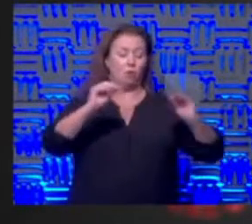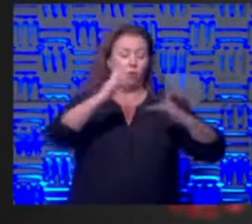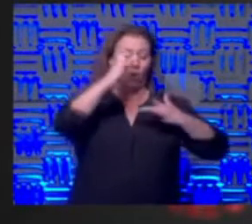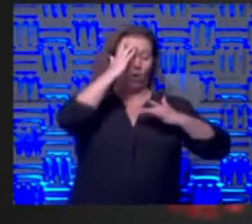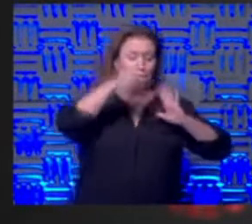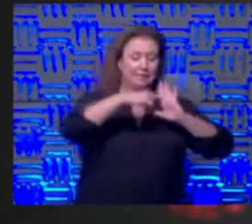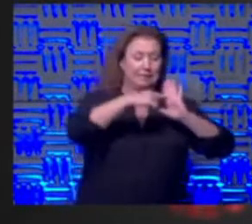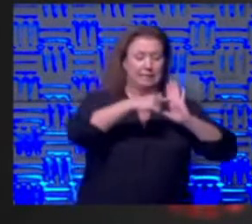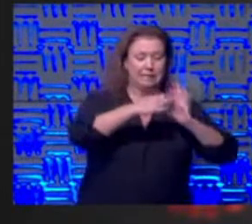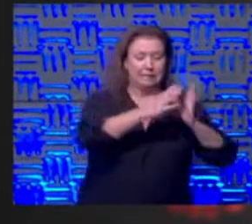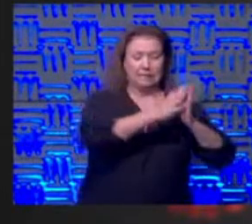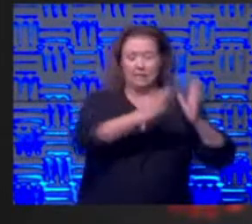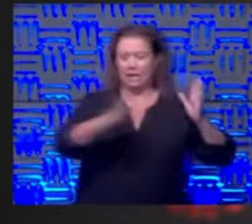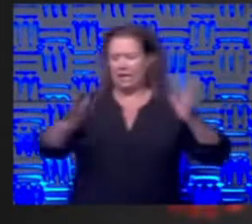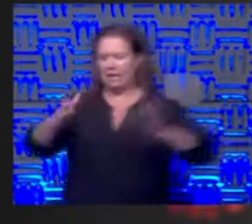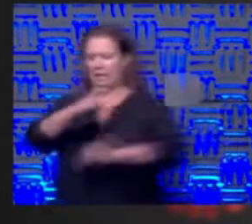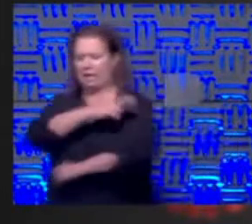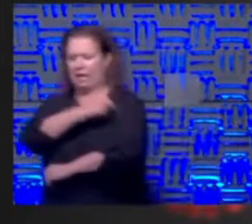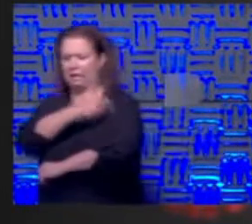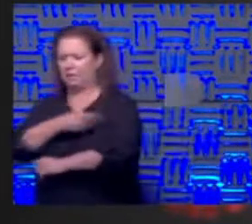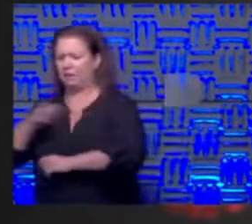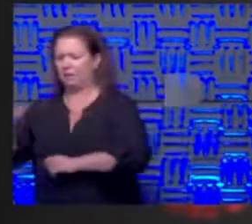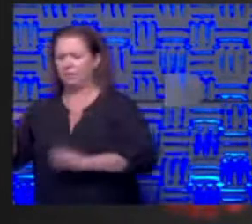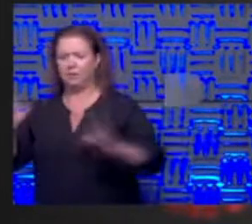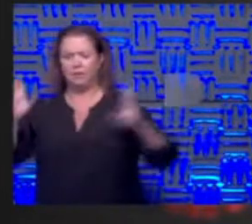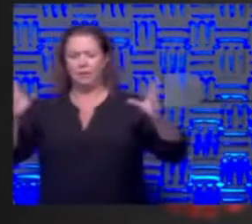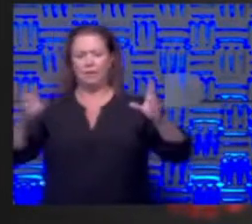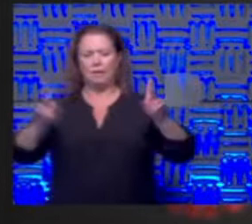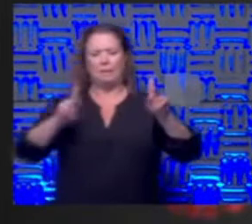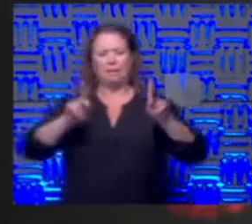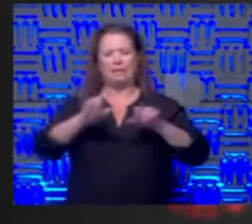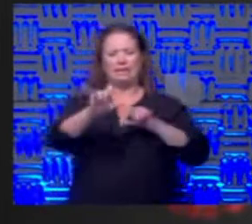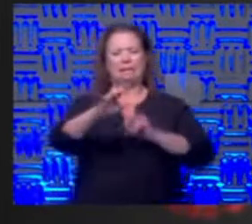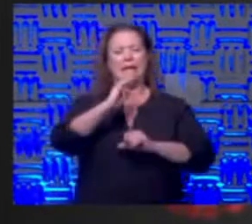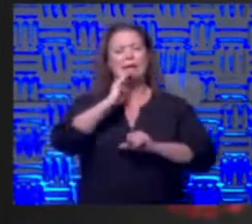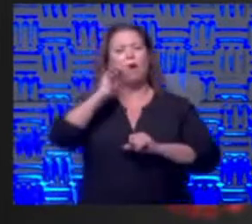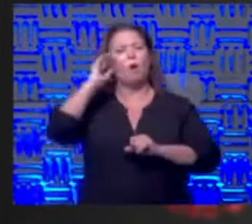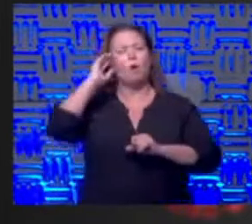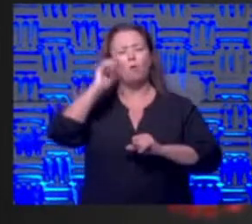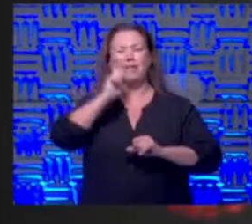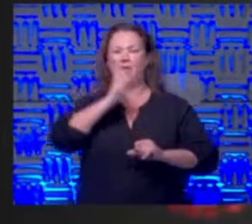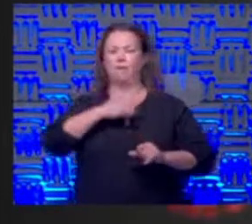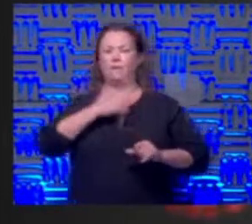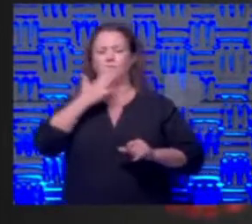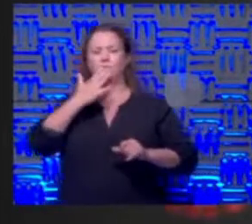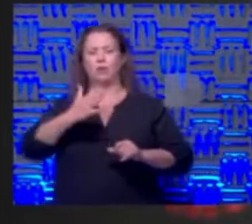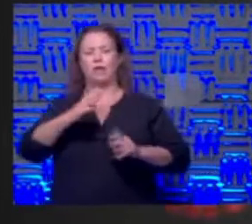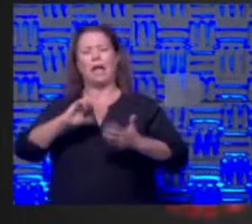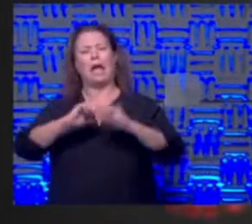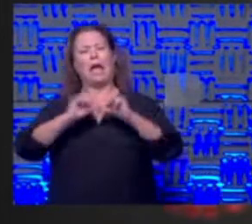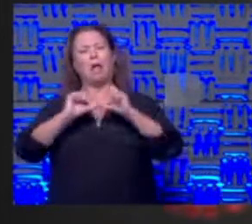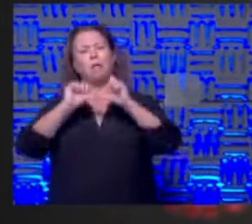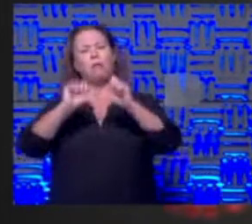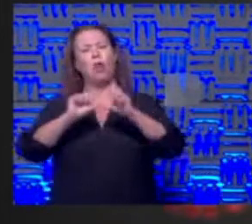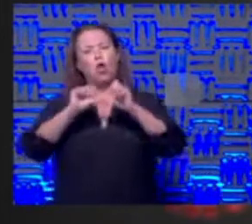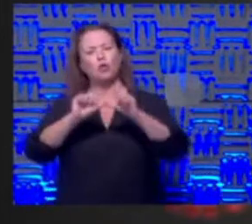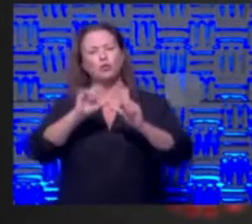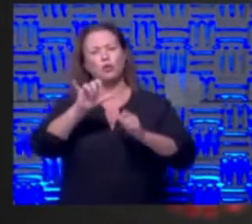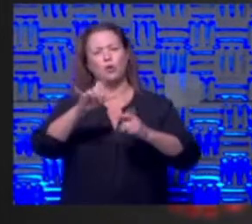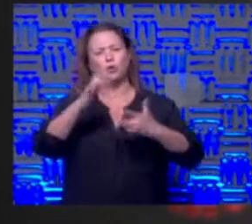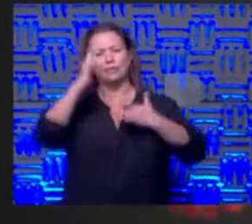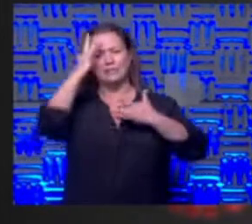and hospitalized. There's a good number that are home and they don't feel well. How long do the debilitating COVID symptoms last? Is